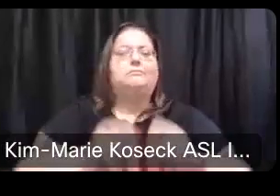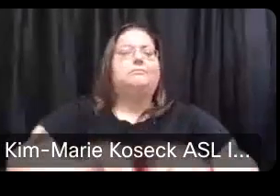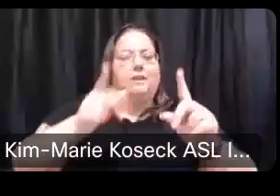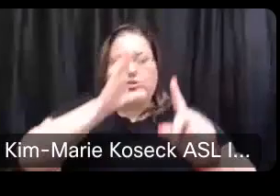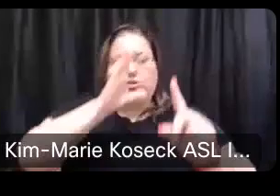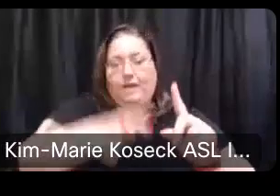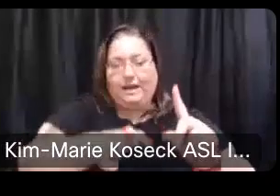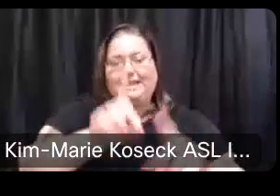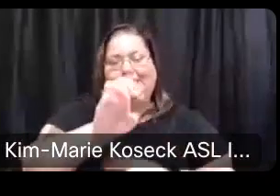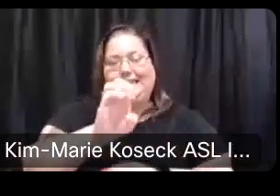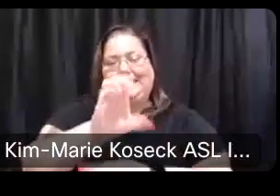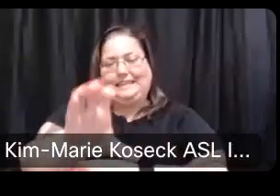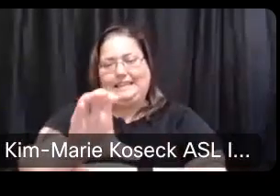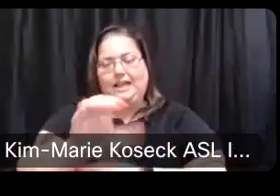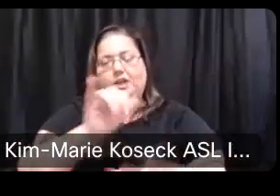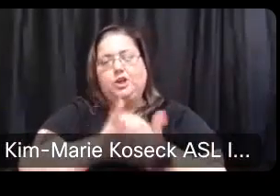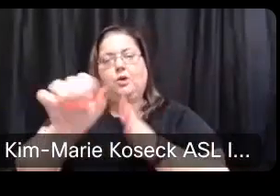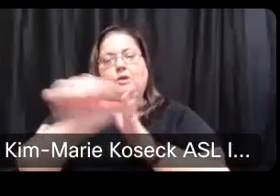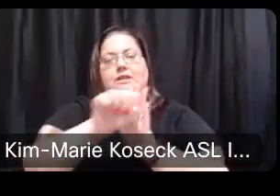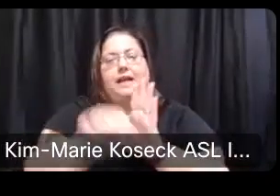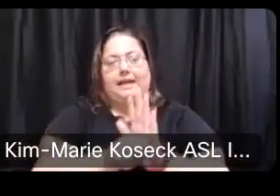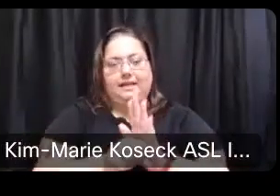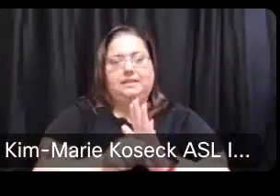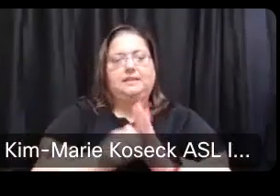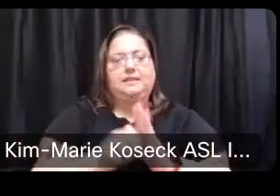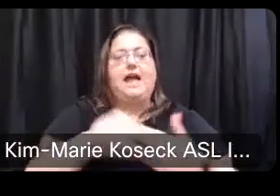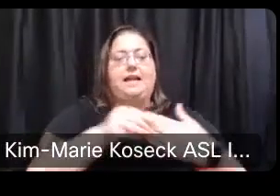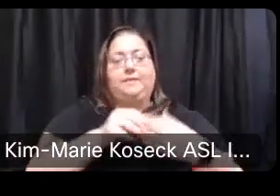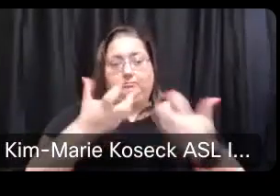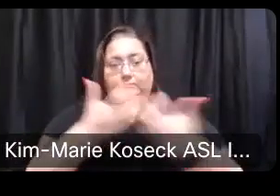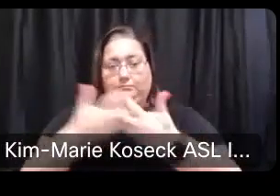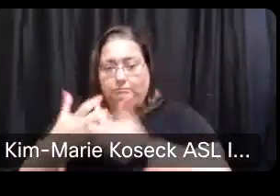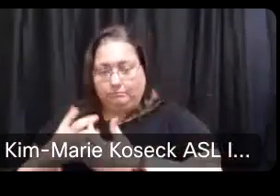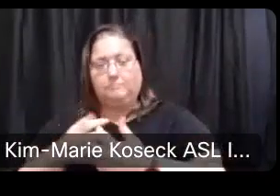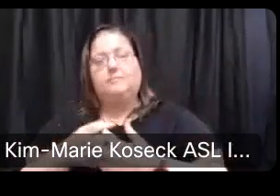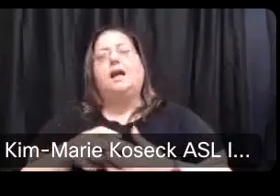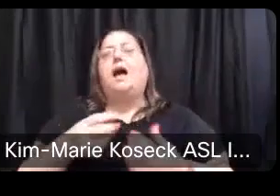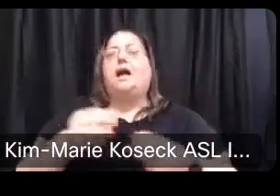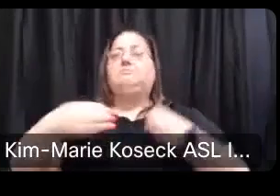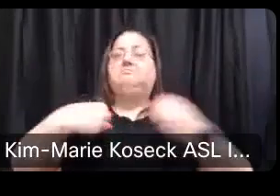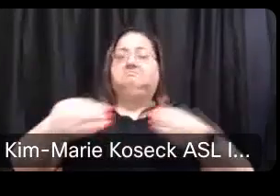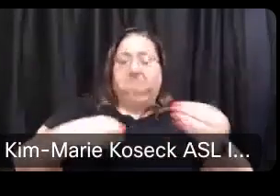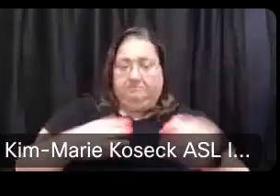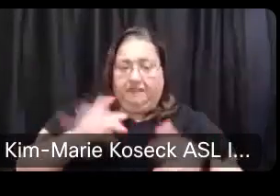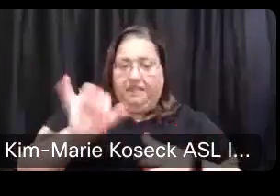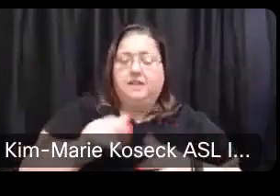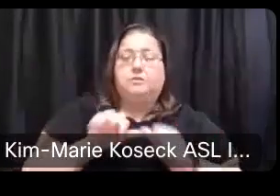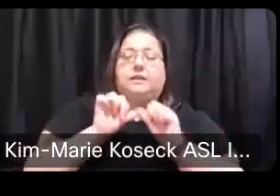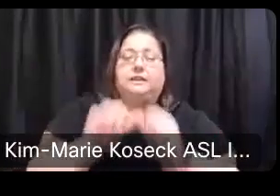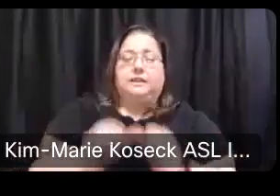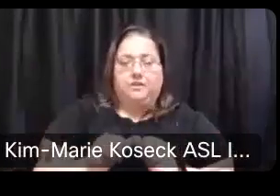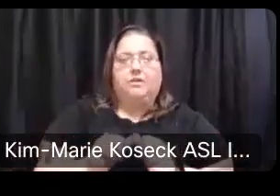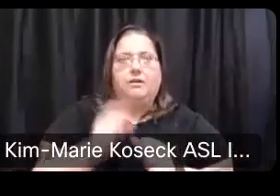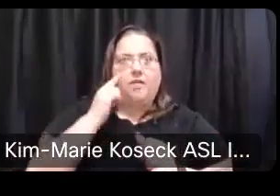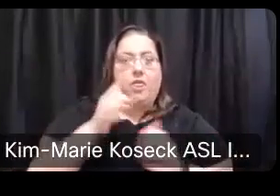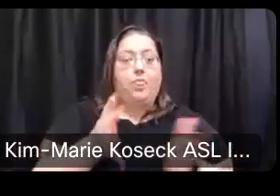the DEC New York State Adaptation and Resilience Plan website. These efforts will continue throughout this broader planning